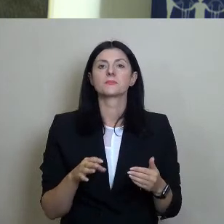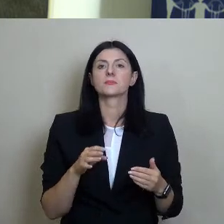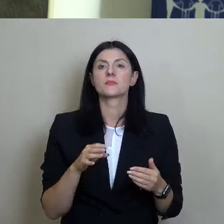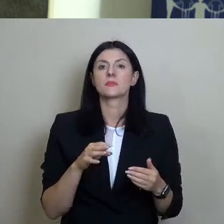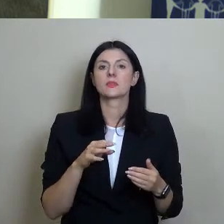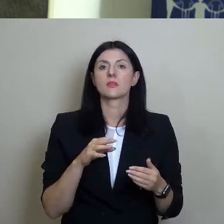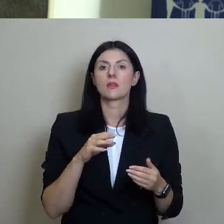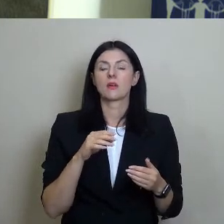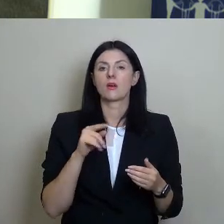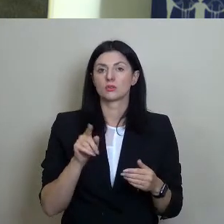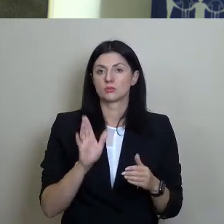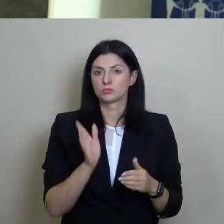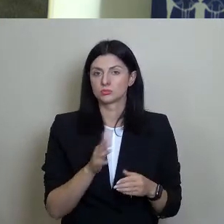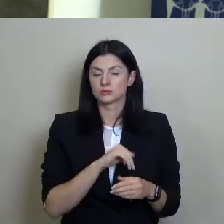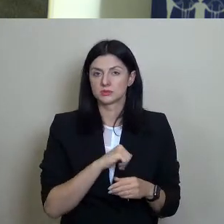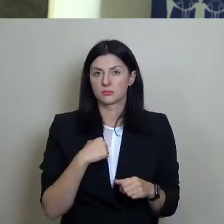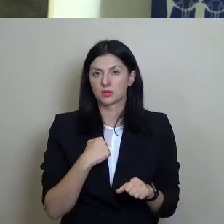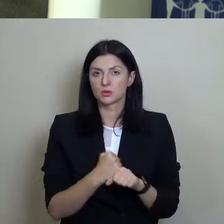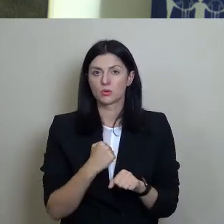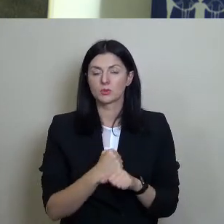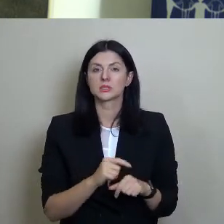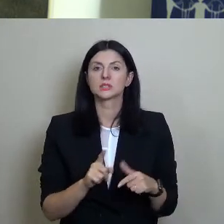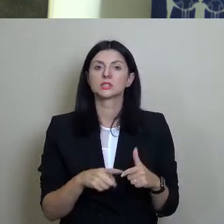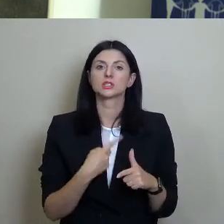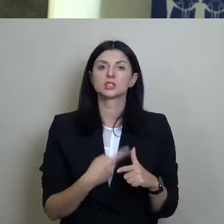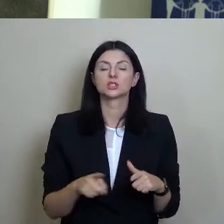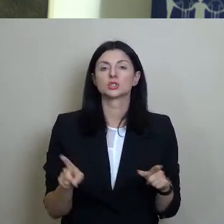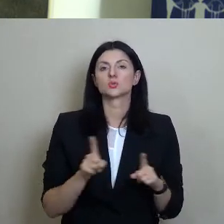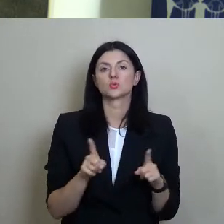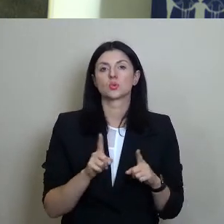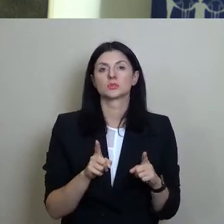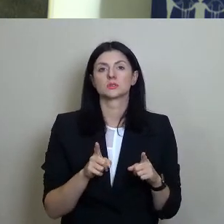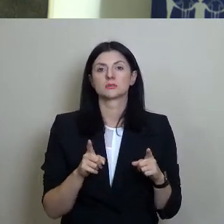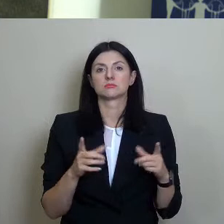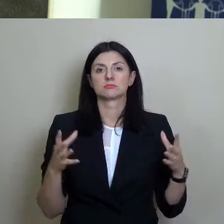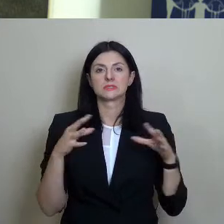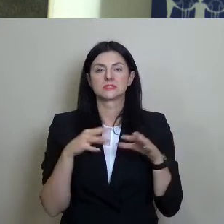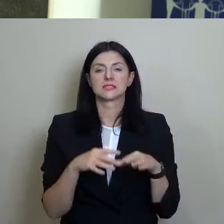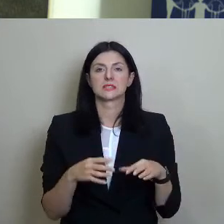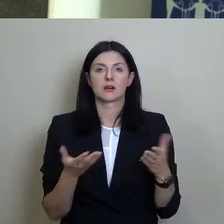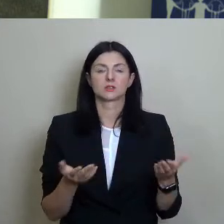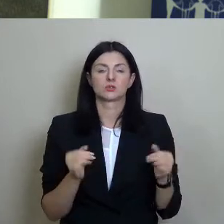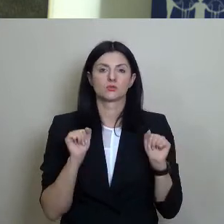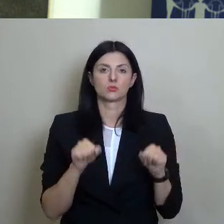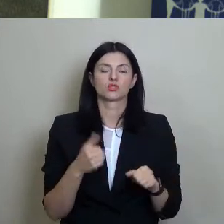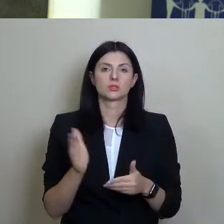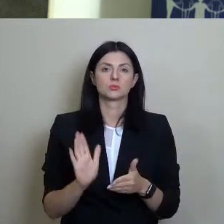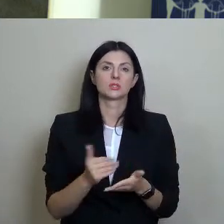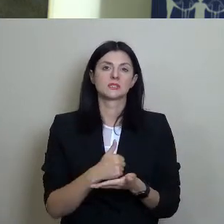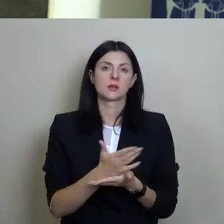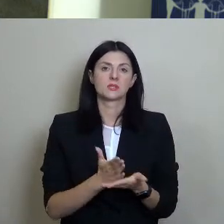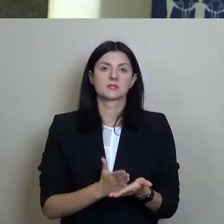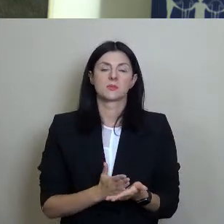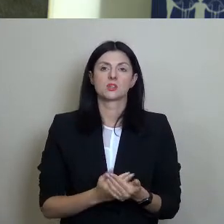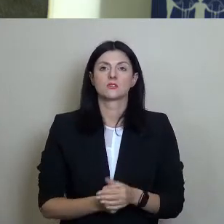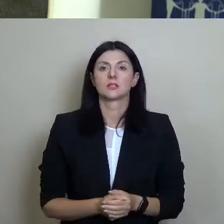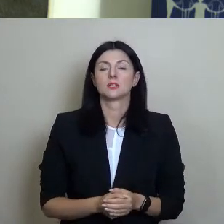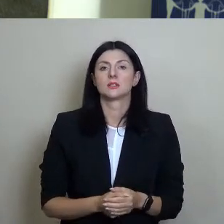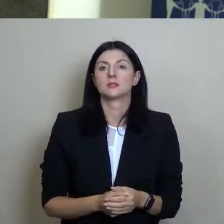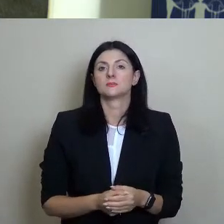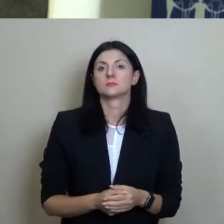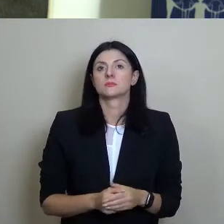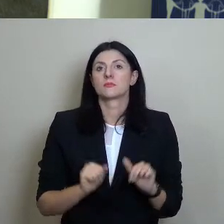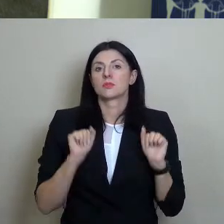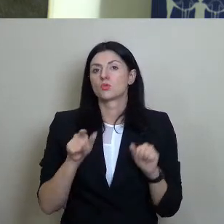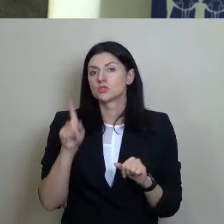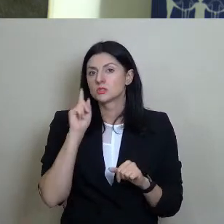spreadsheets could be used, and they will do it on their own, the electoral commission, or are they going to be provided with